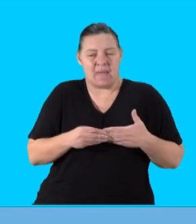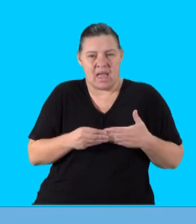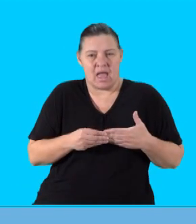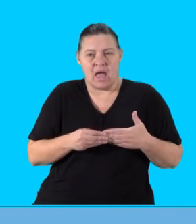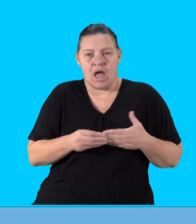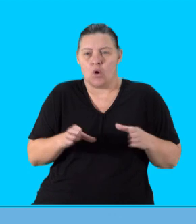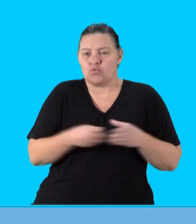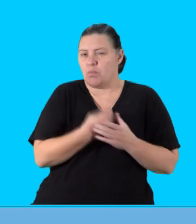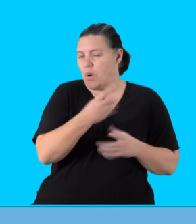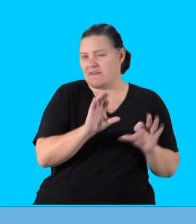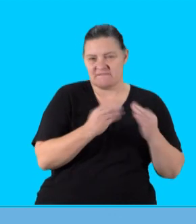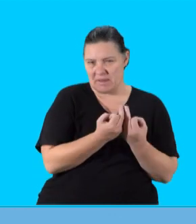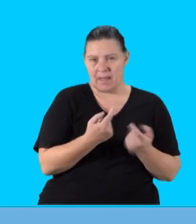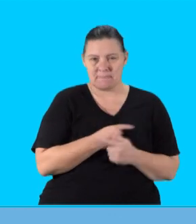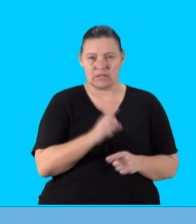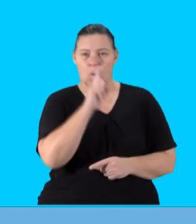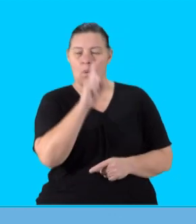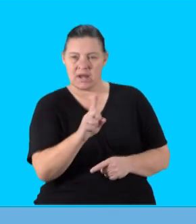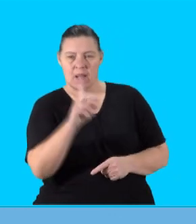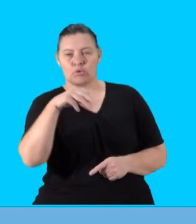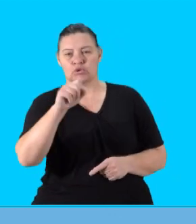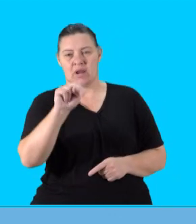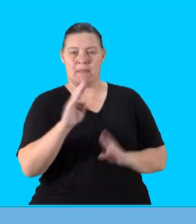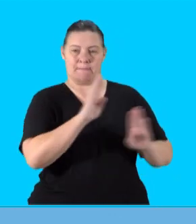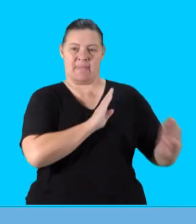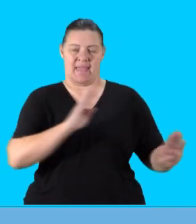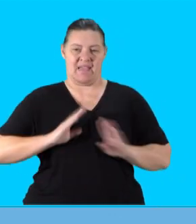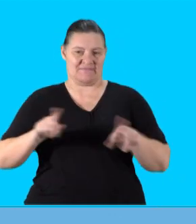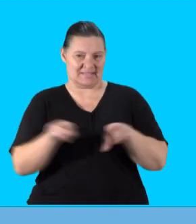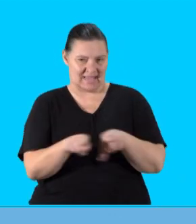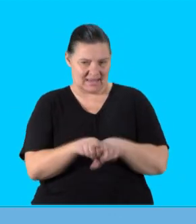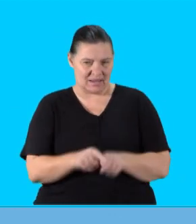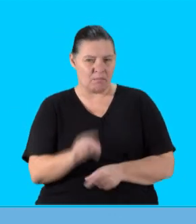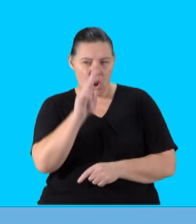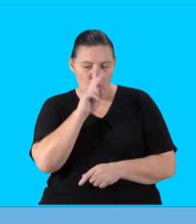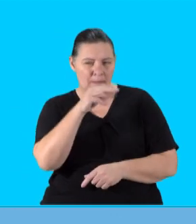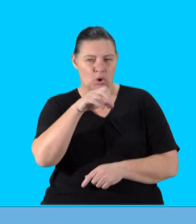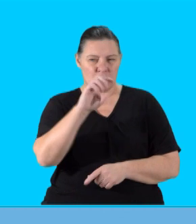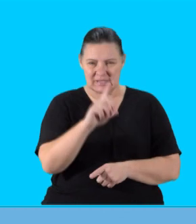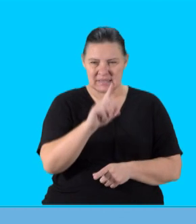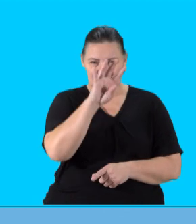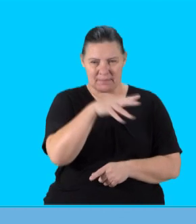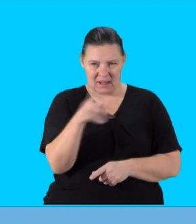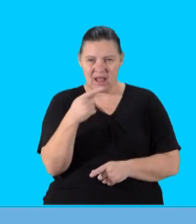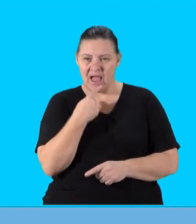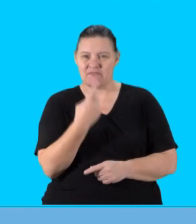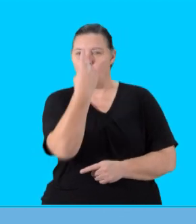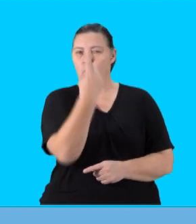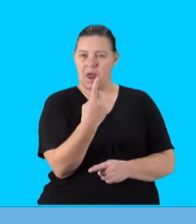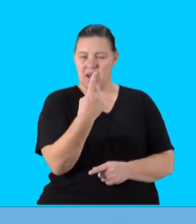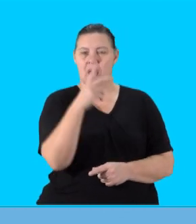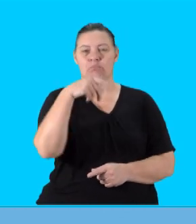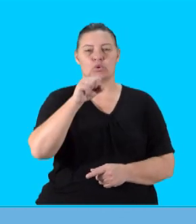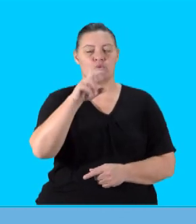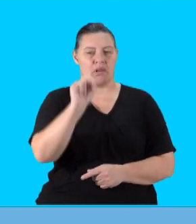1 family, but since I only have one proton, I behave like them. So you need to look at our periodic table and find the element that only has one